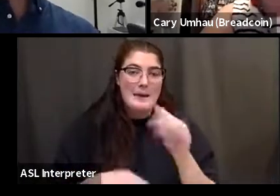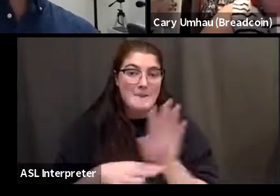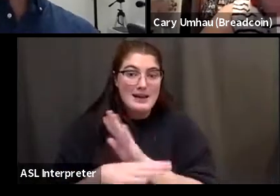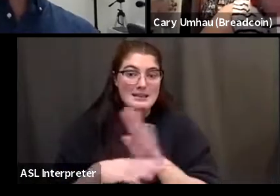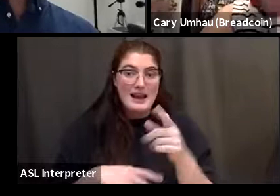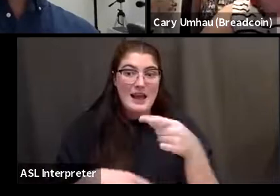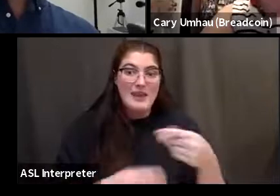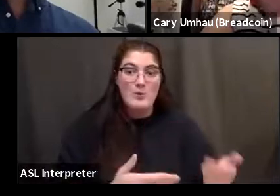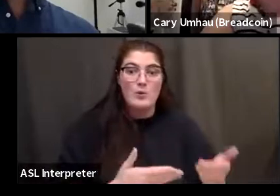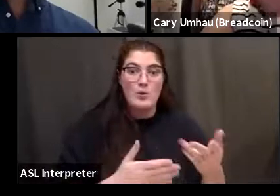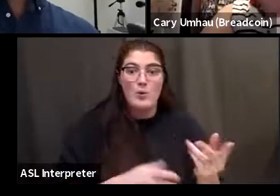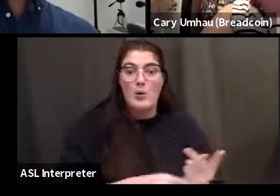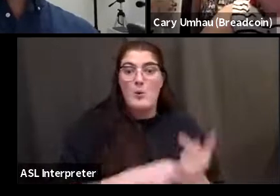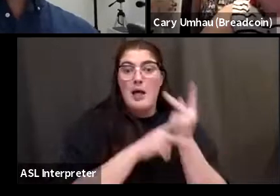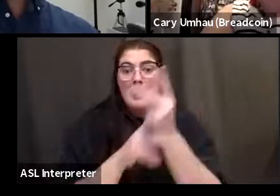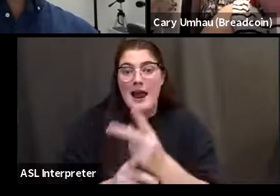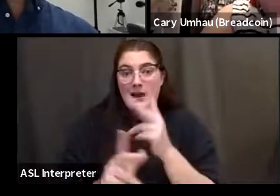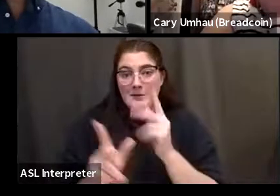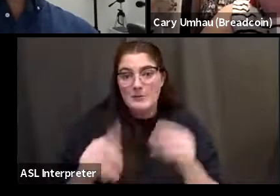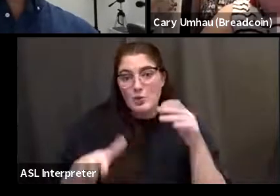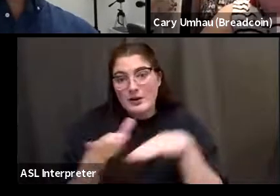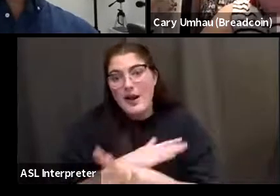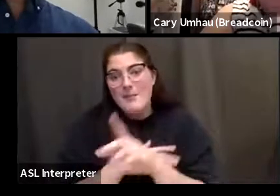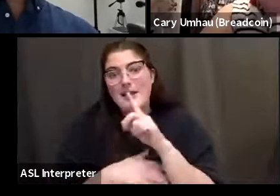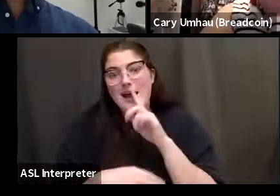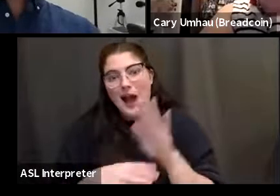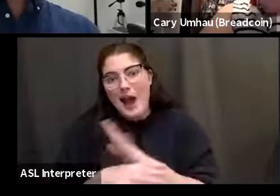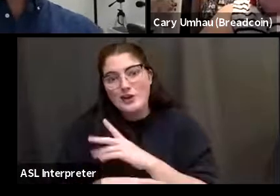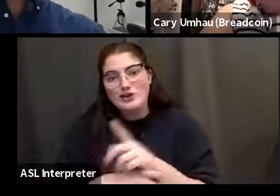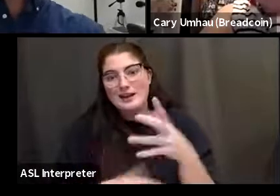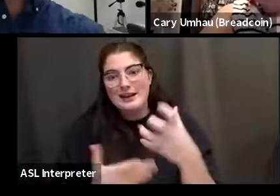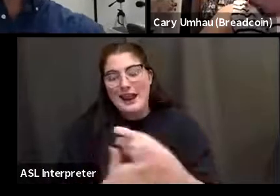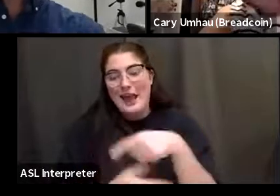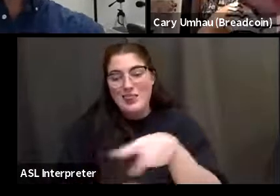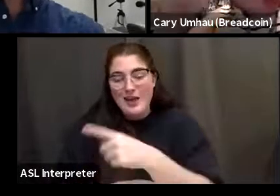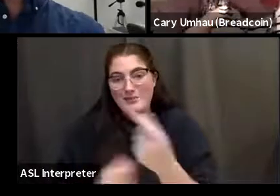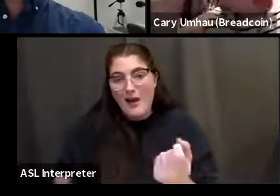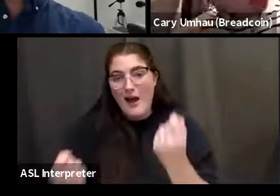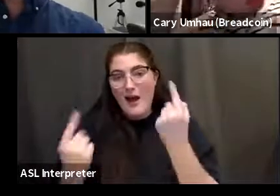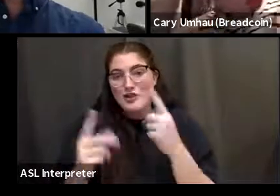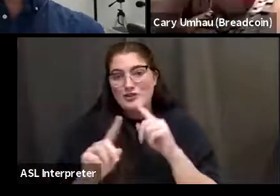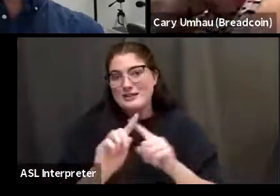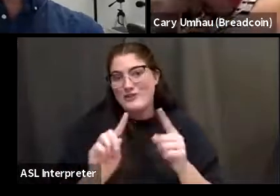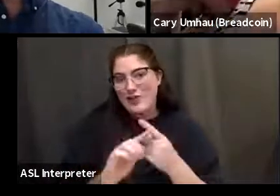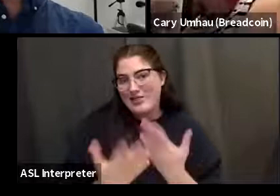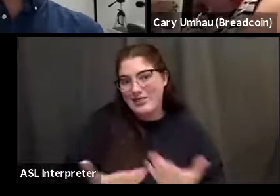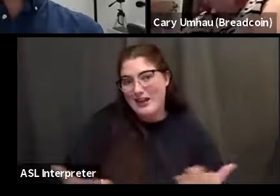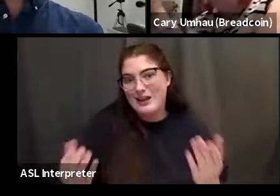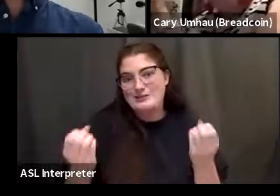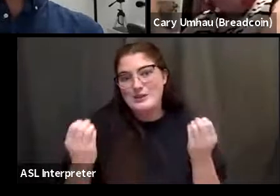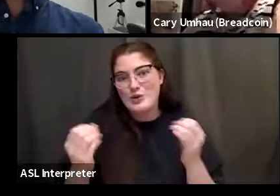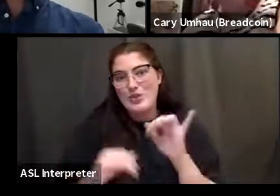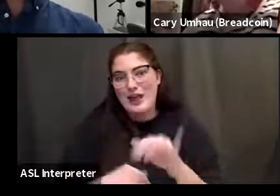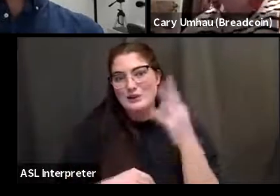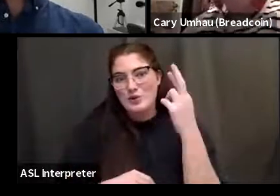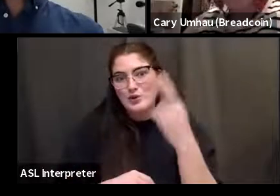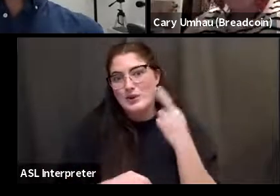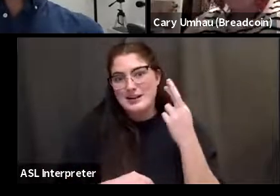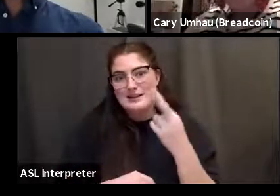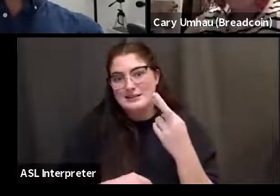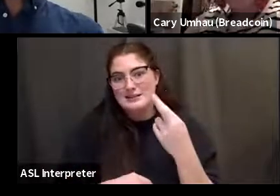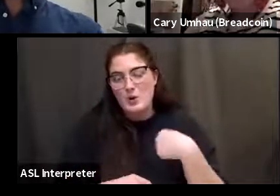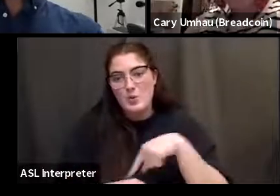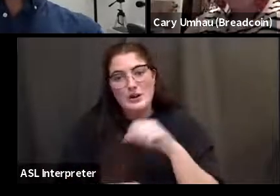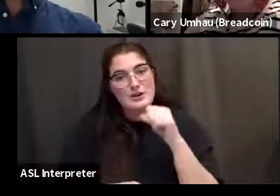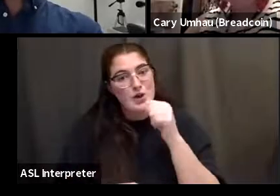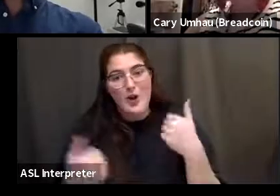to come in and actually get them to understand different things. So that's the reason why we don't